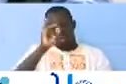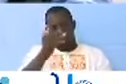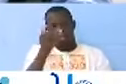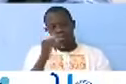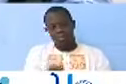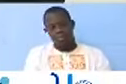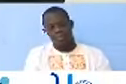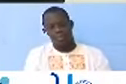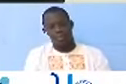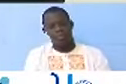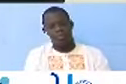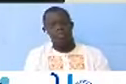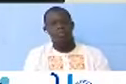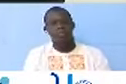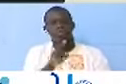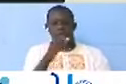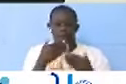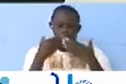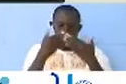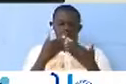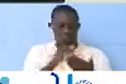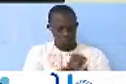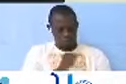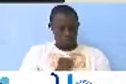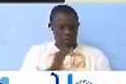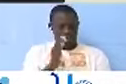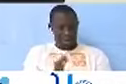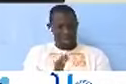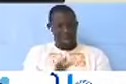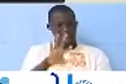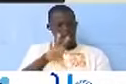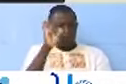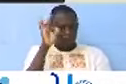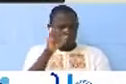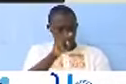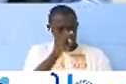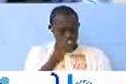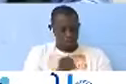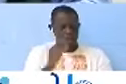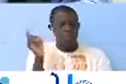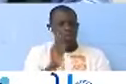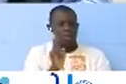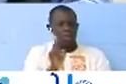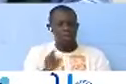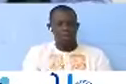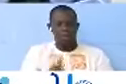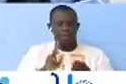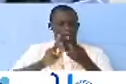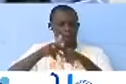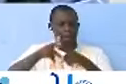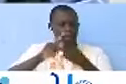Yes. Because you've told us that you appointed as a mechanic, is that correct?